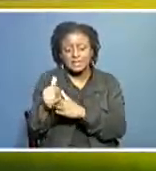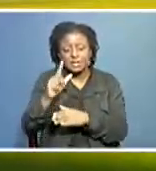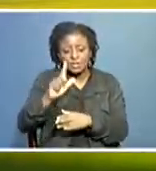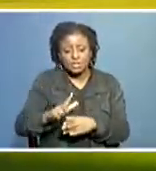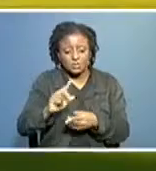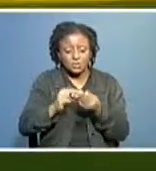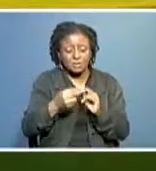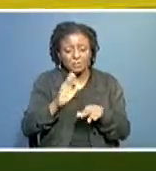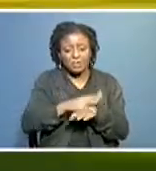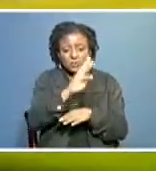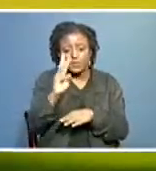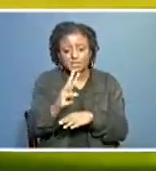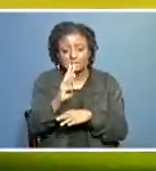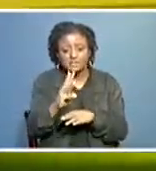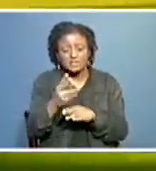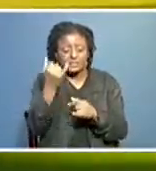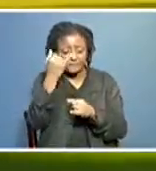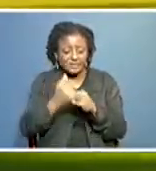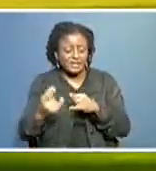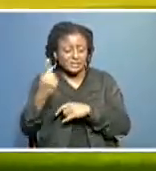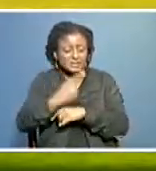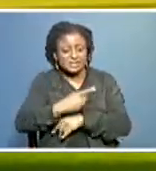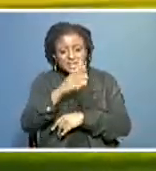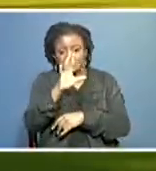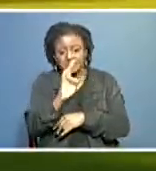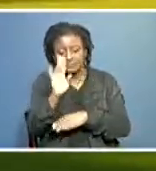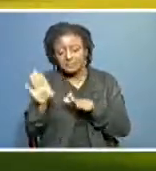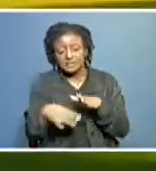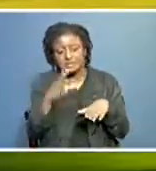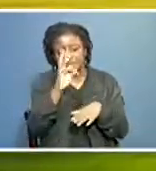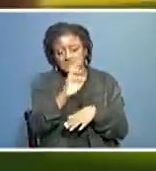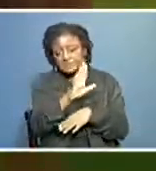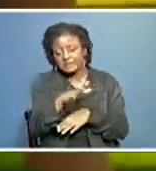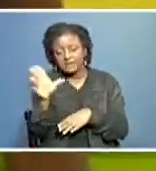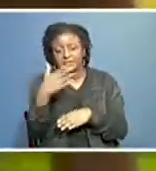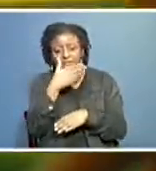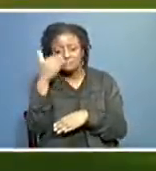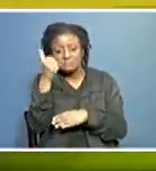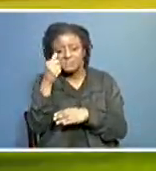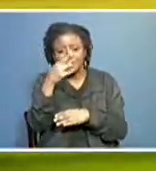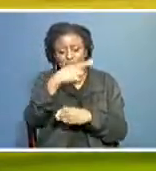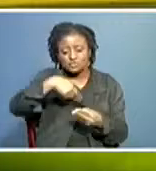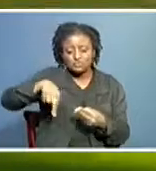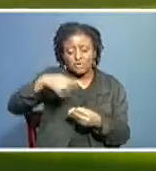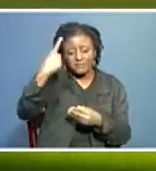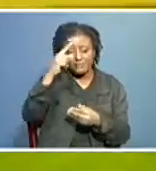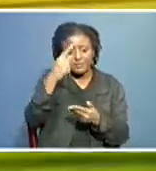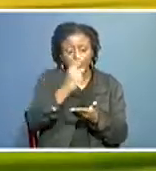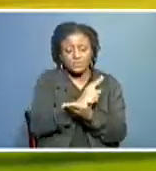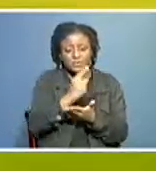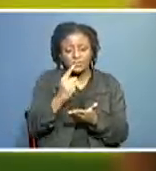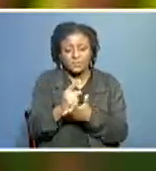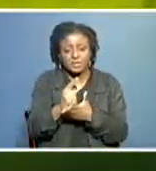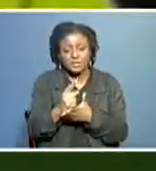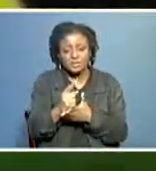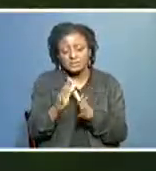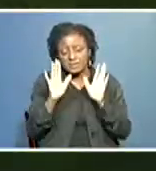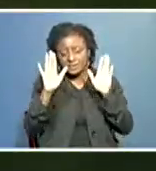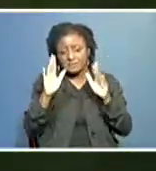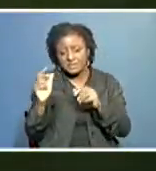just that. His final day 7 under 65 was his best round of the week, highlighted by this amazing shot on the 18th